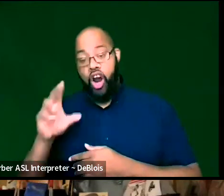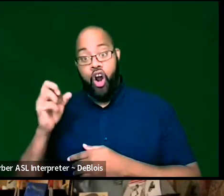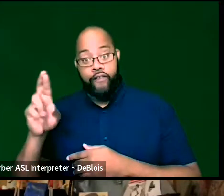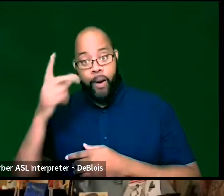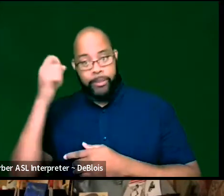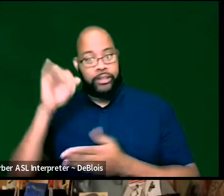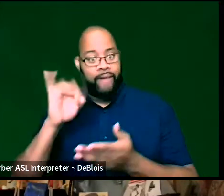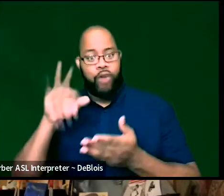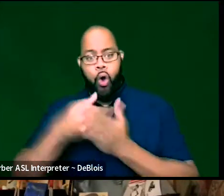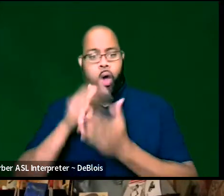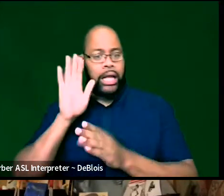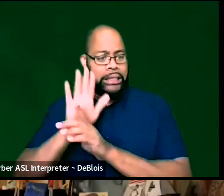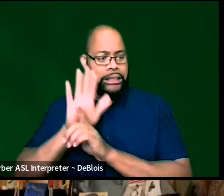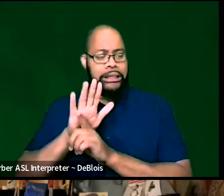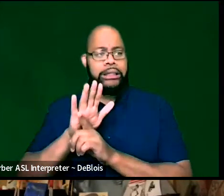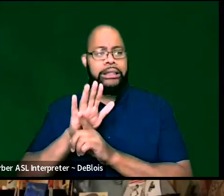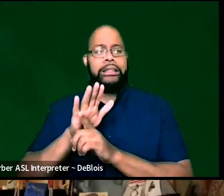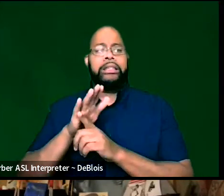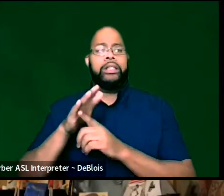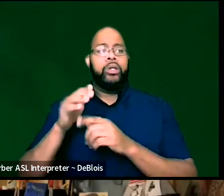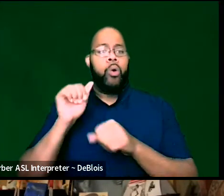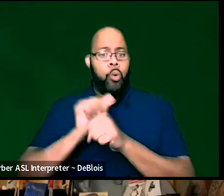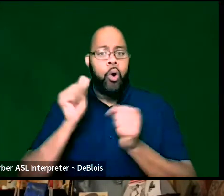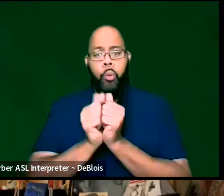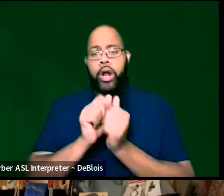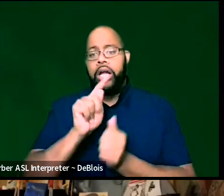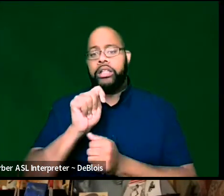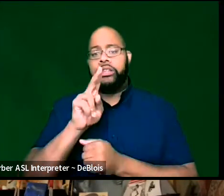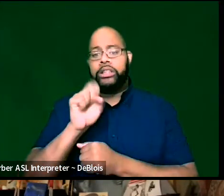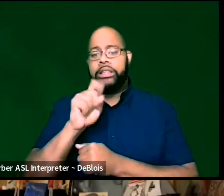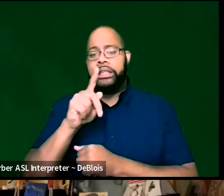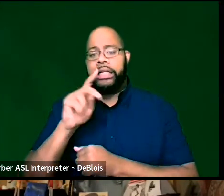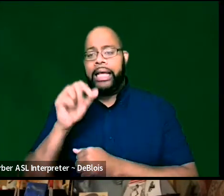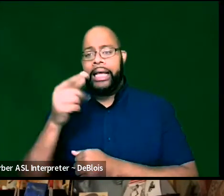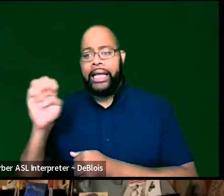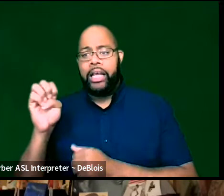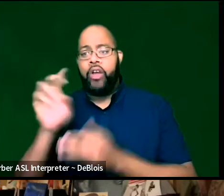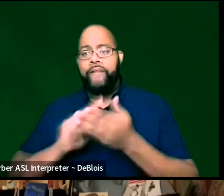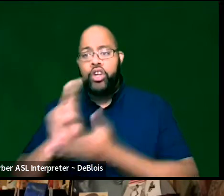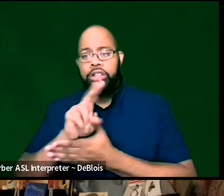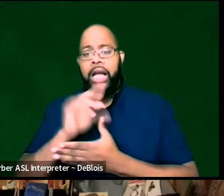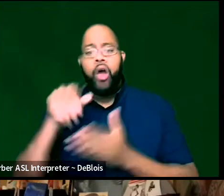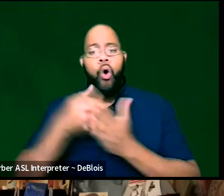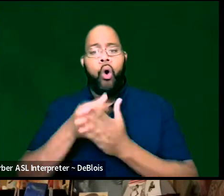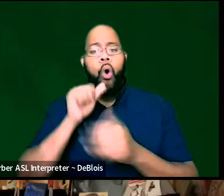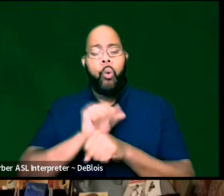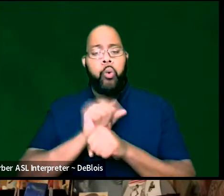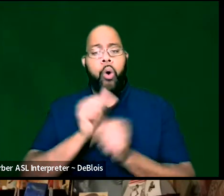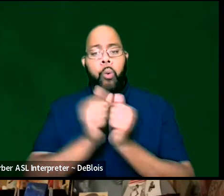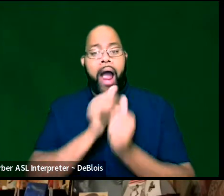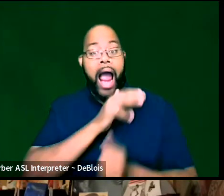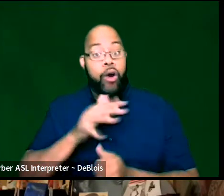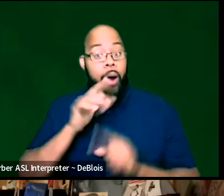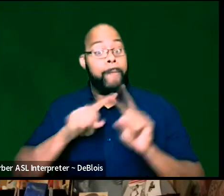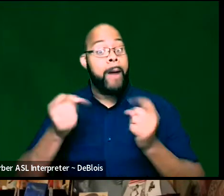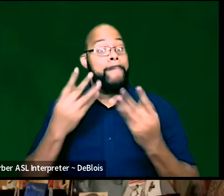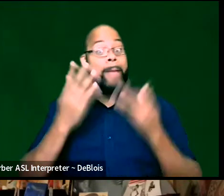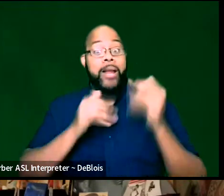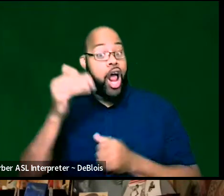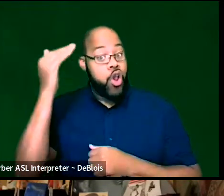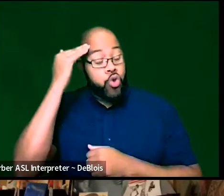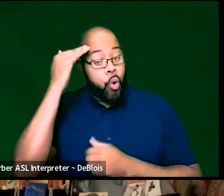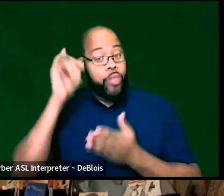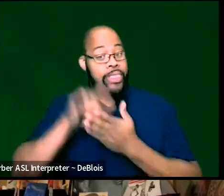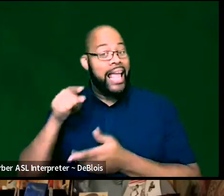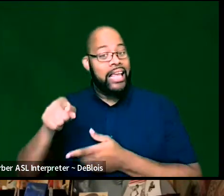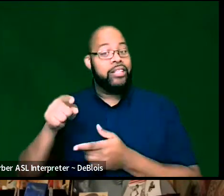because of all of his groundbreaking work with Tuskegee University and all of his work with agriculture. But what many may not know was